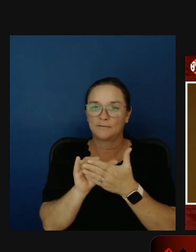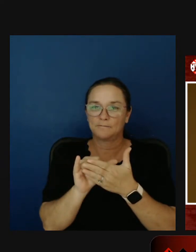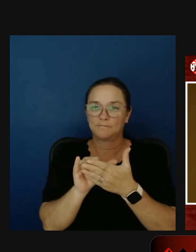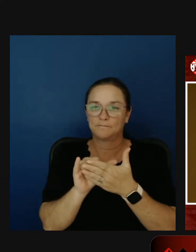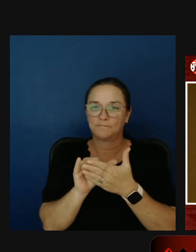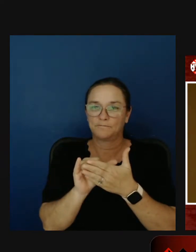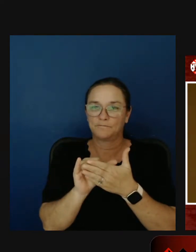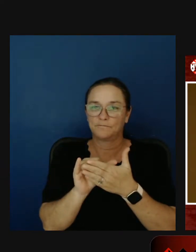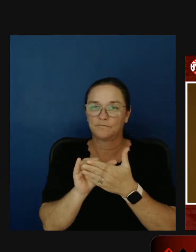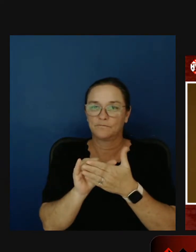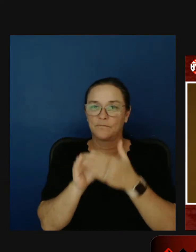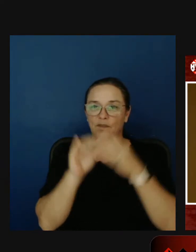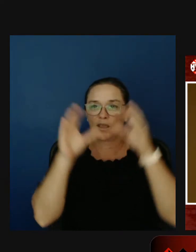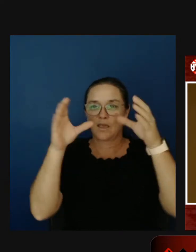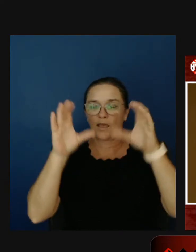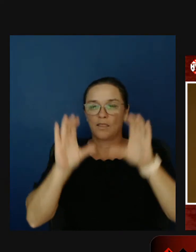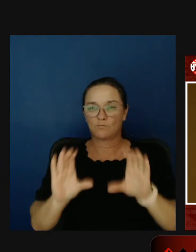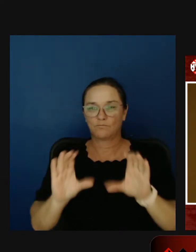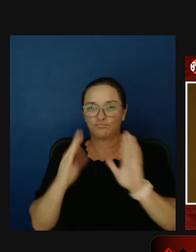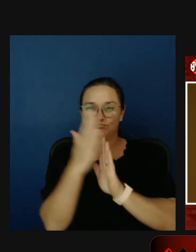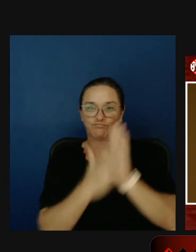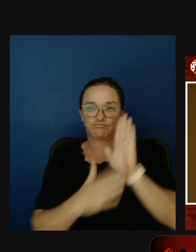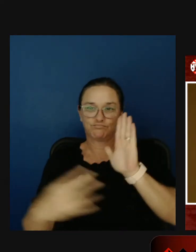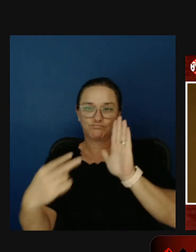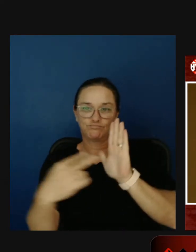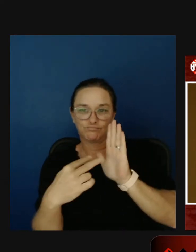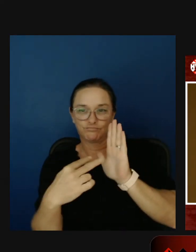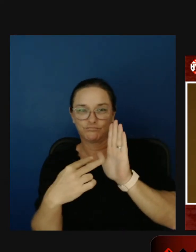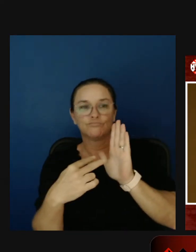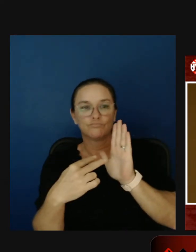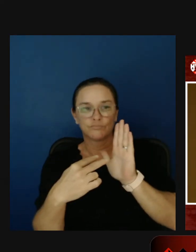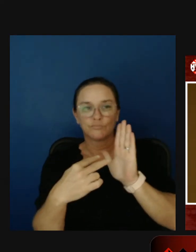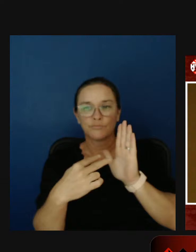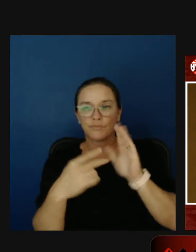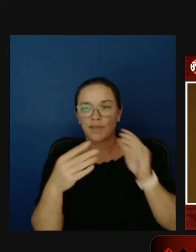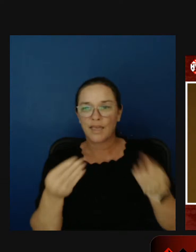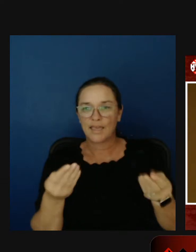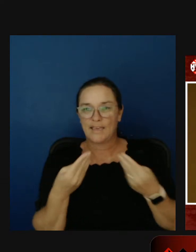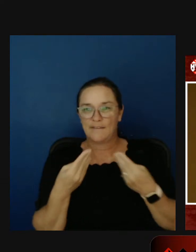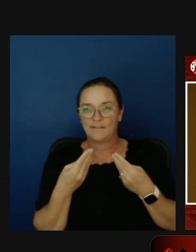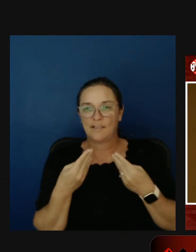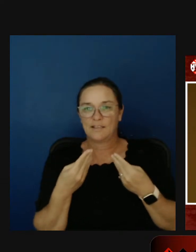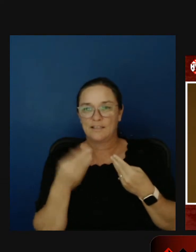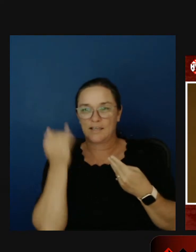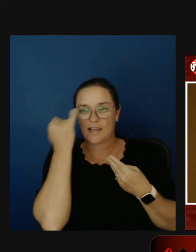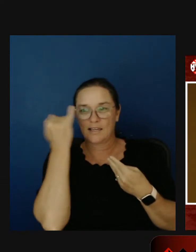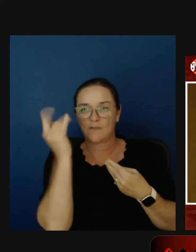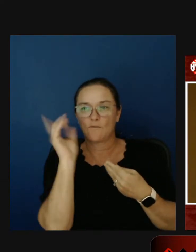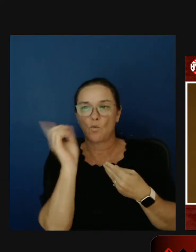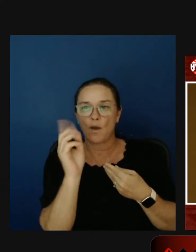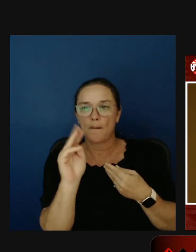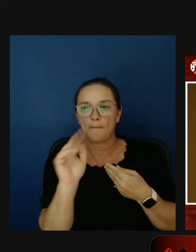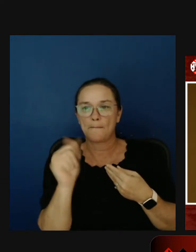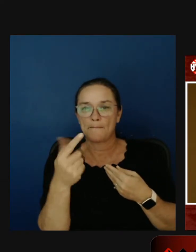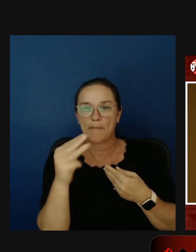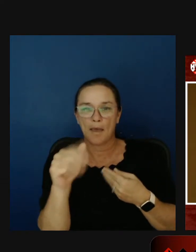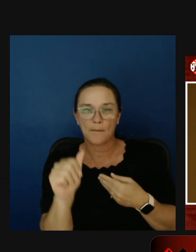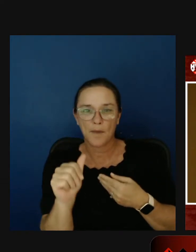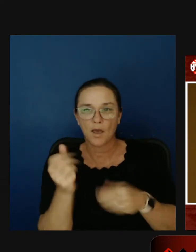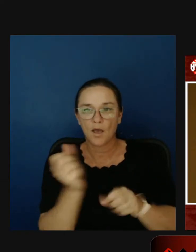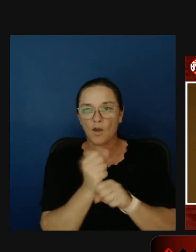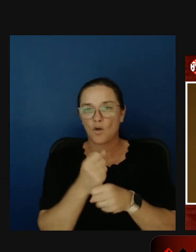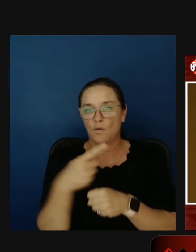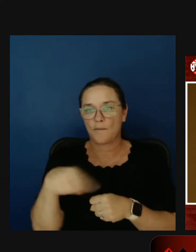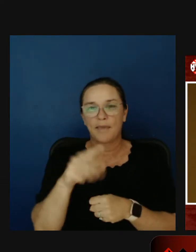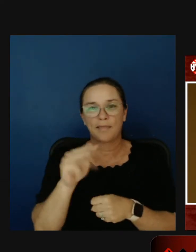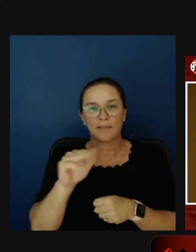got them out of order, and put it on end, then it kind of gives us a hint of where the magma is. So, we make these maps, we say,